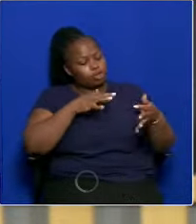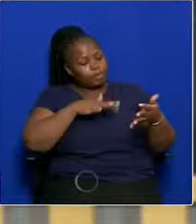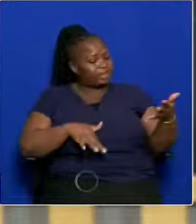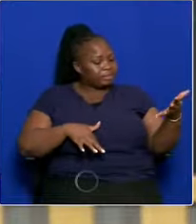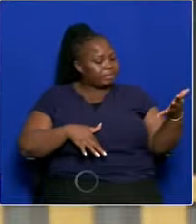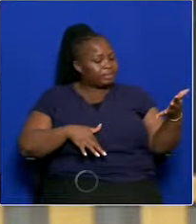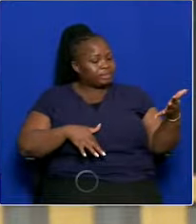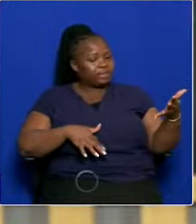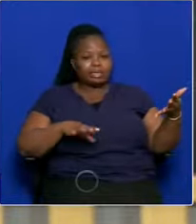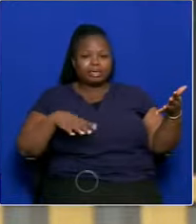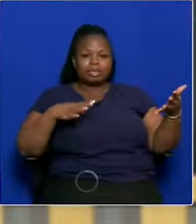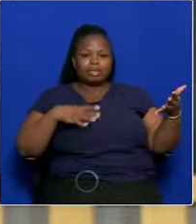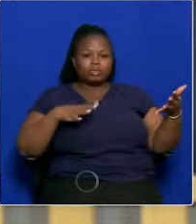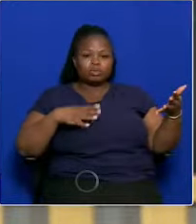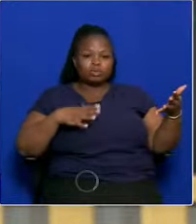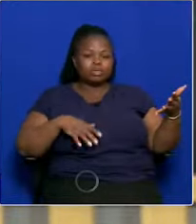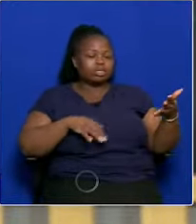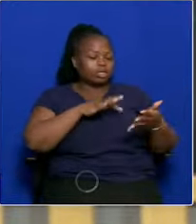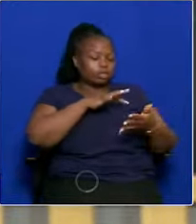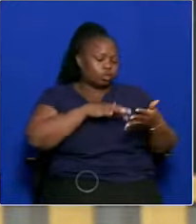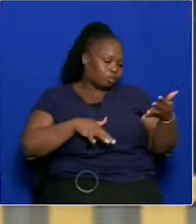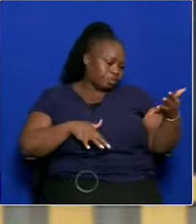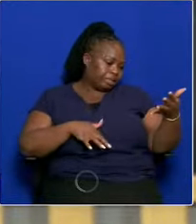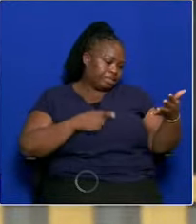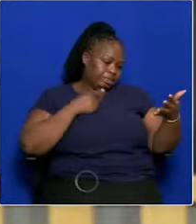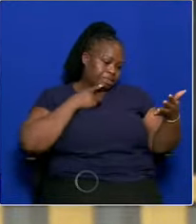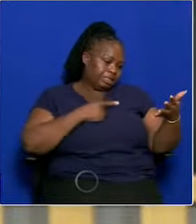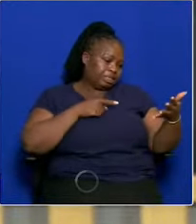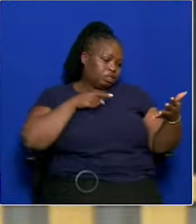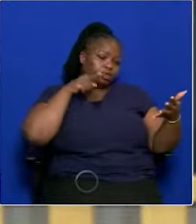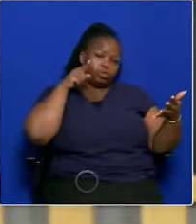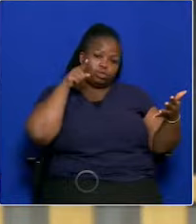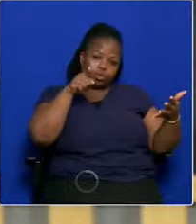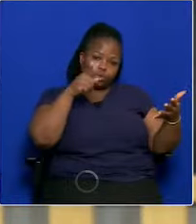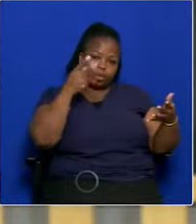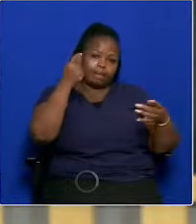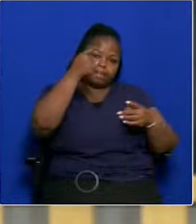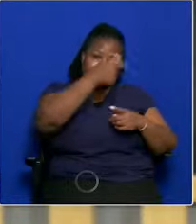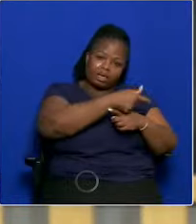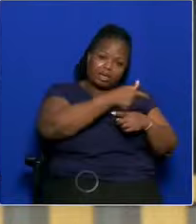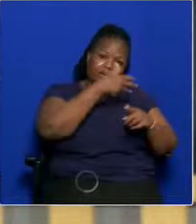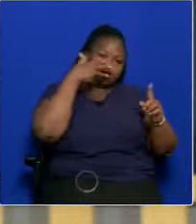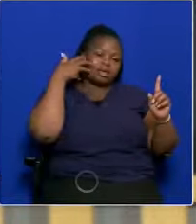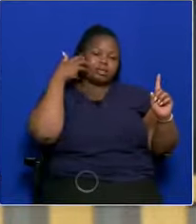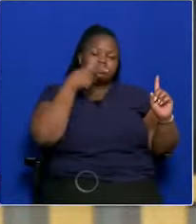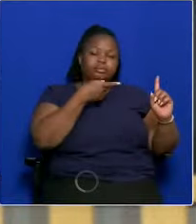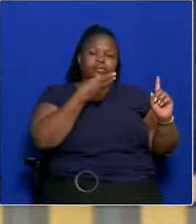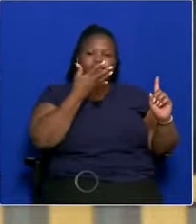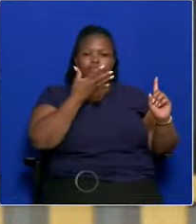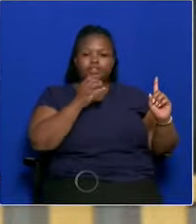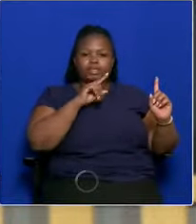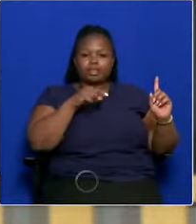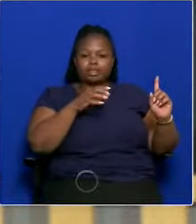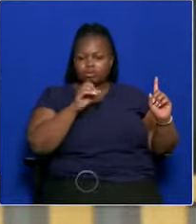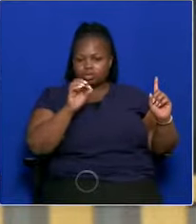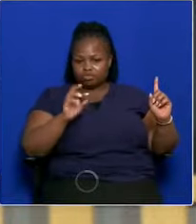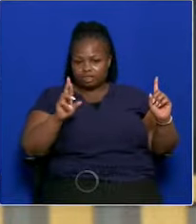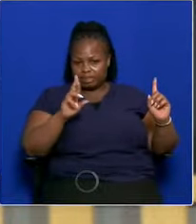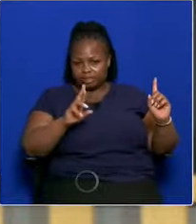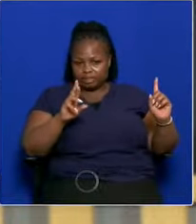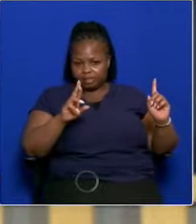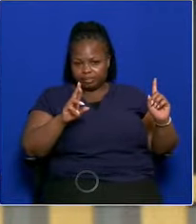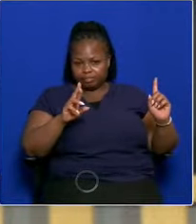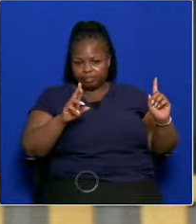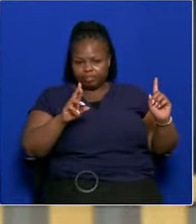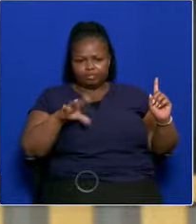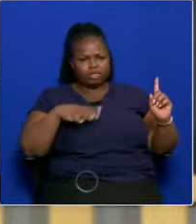The documents tell us you paid Mr. Matlala 50,000 rands. Then, and that's all we know